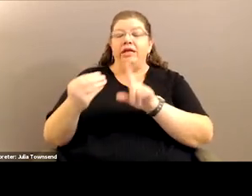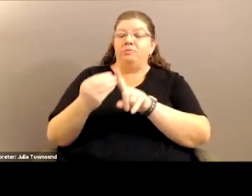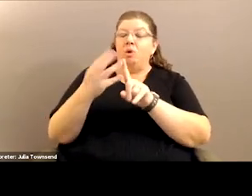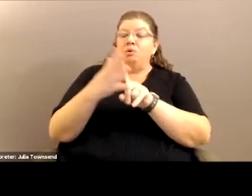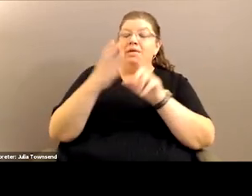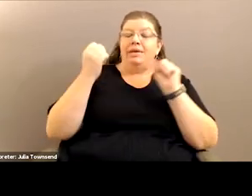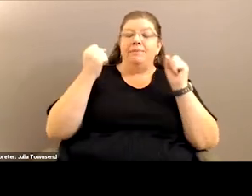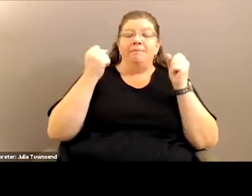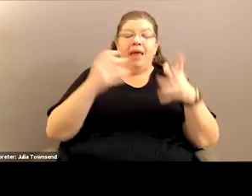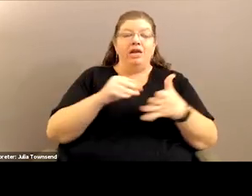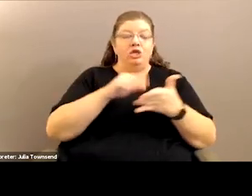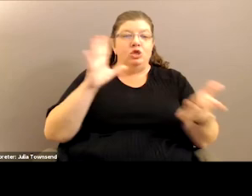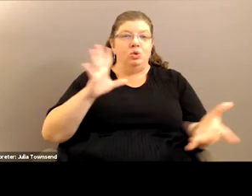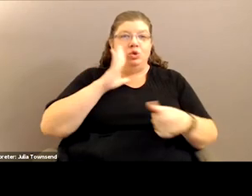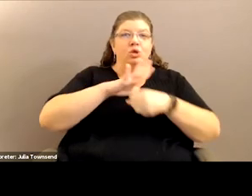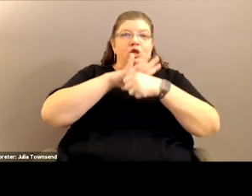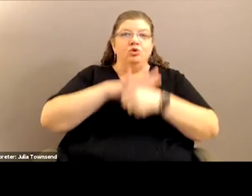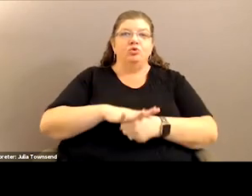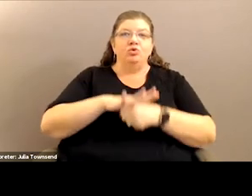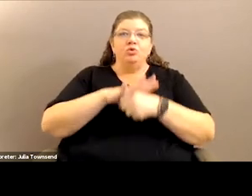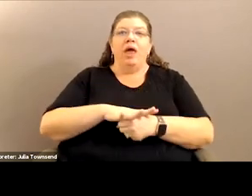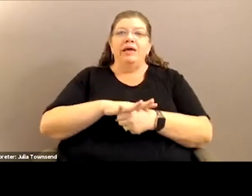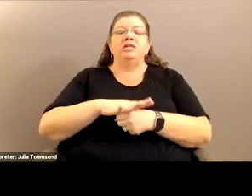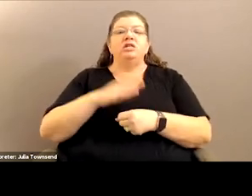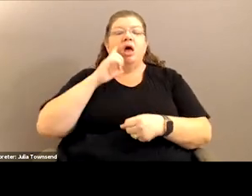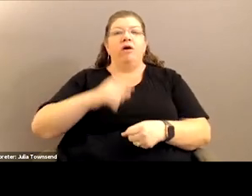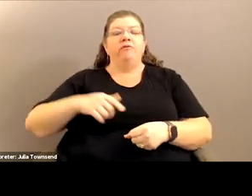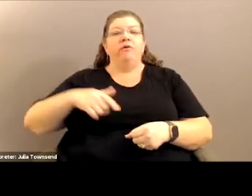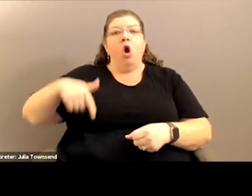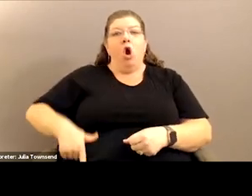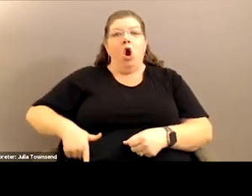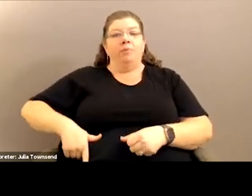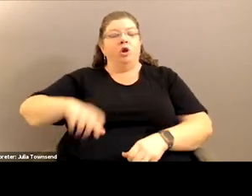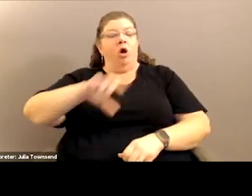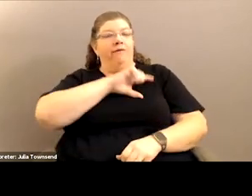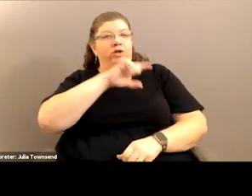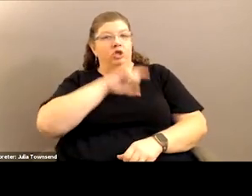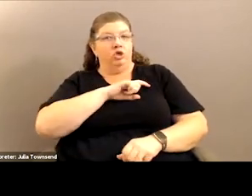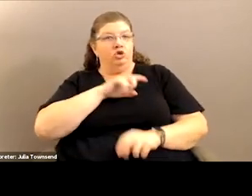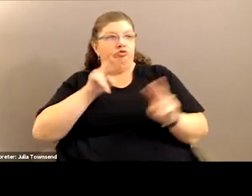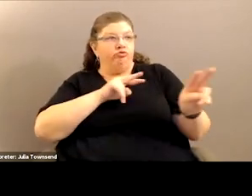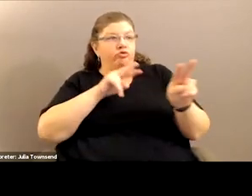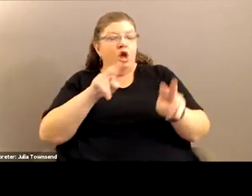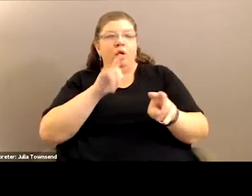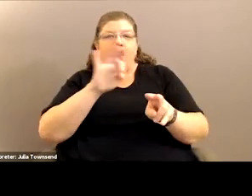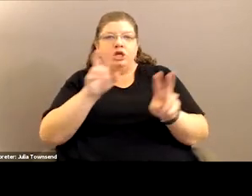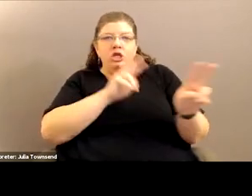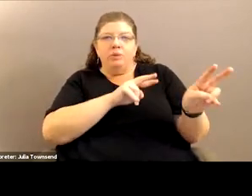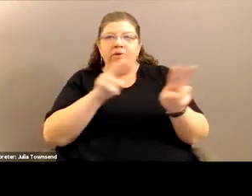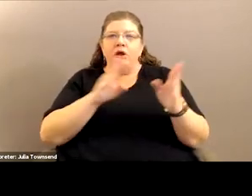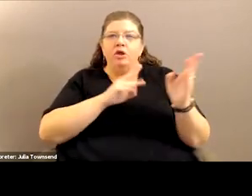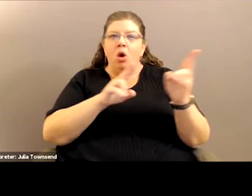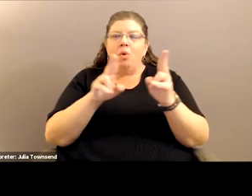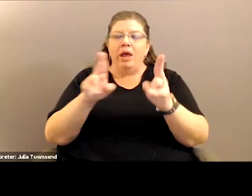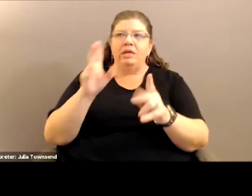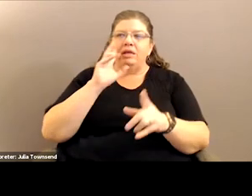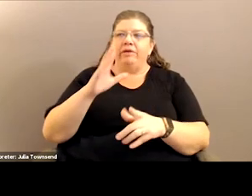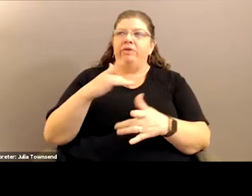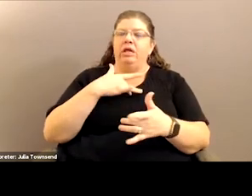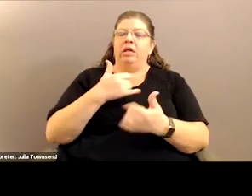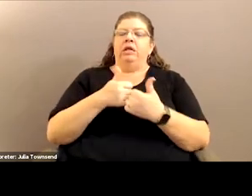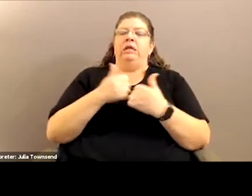armed officers racially profiling their hallways with sros in our school district children remain susceptible to the violence and